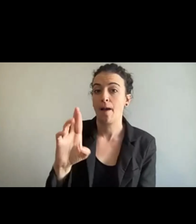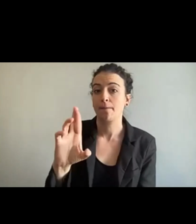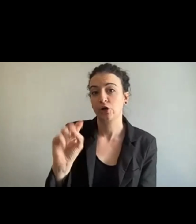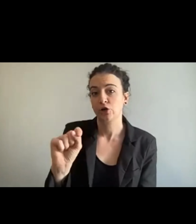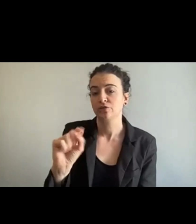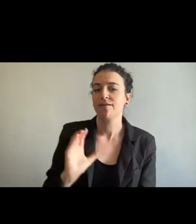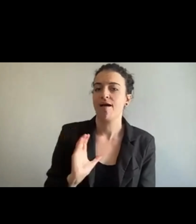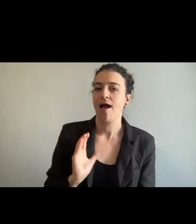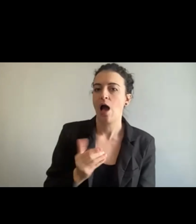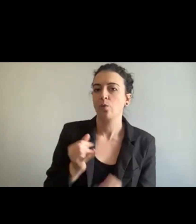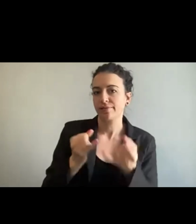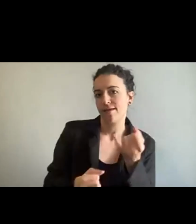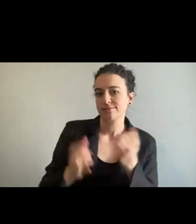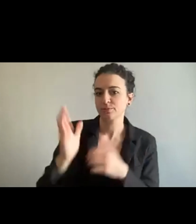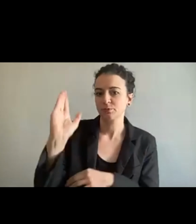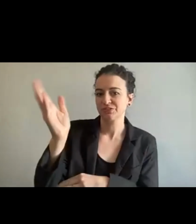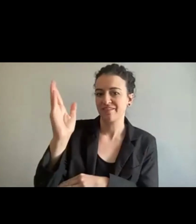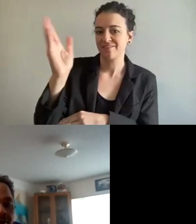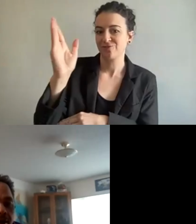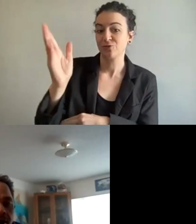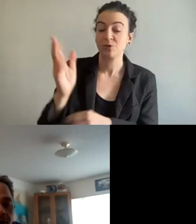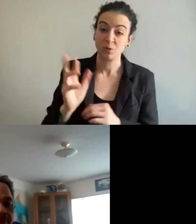everybody? Sure.